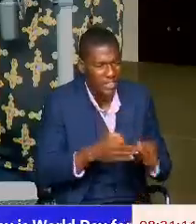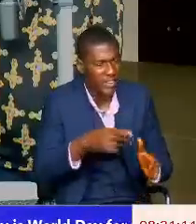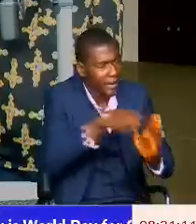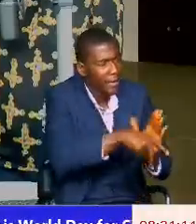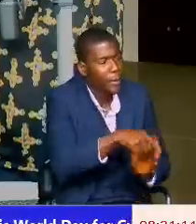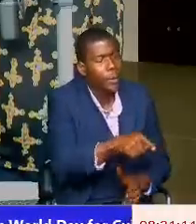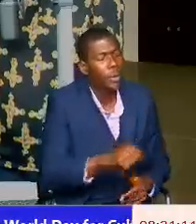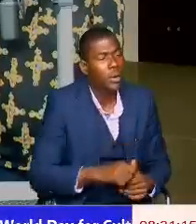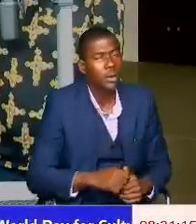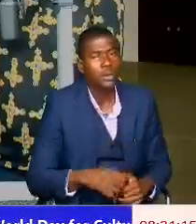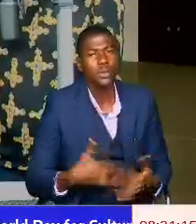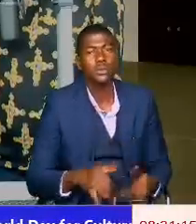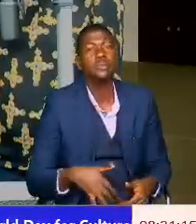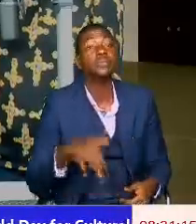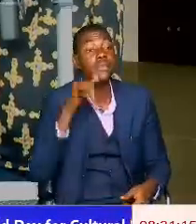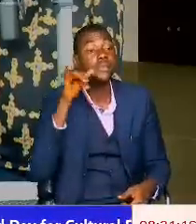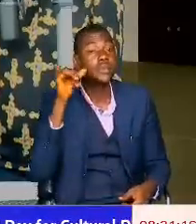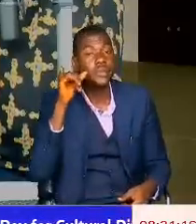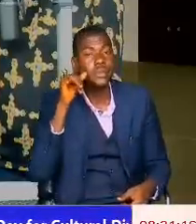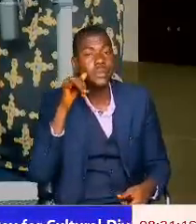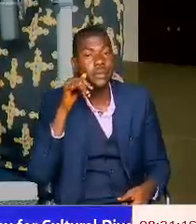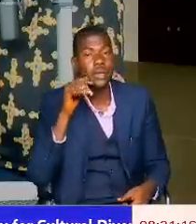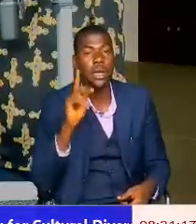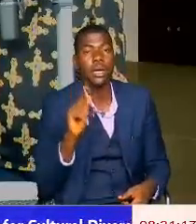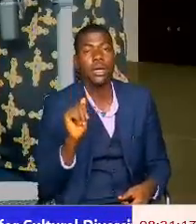Yesterday, Katakata nearly bust for Kaduna.